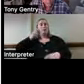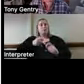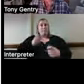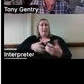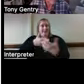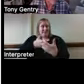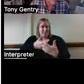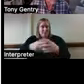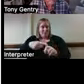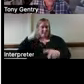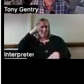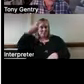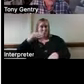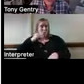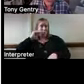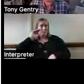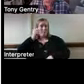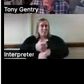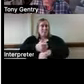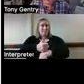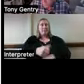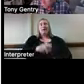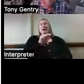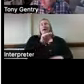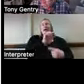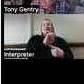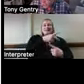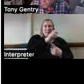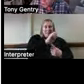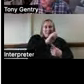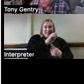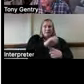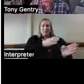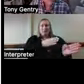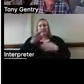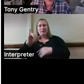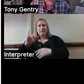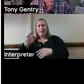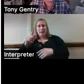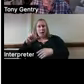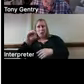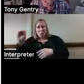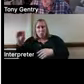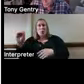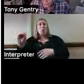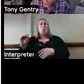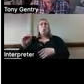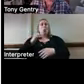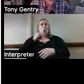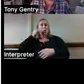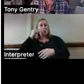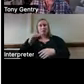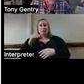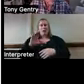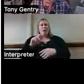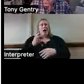Whether you live in a teepee, an igloo, or a little red cottage, wherever you hang your hat, home